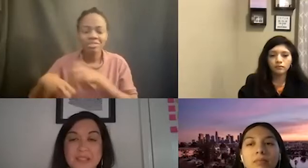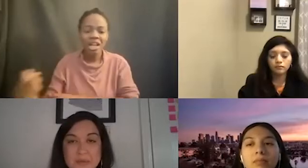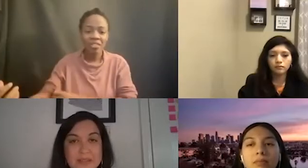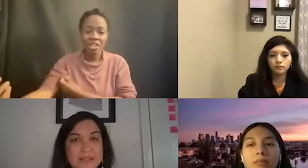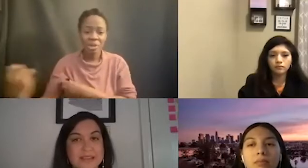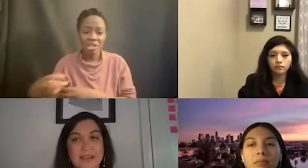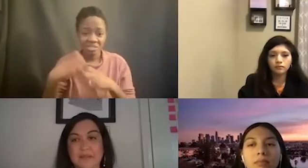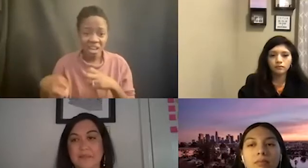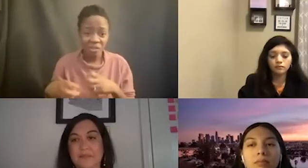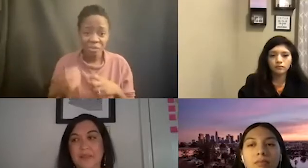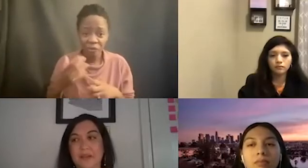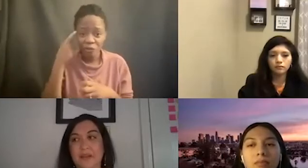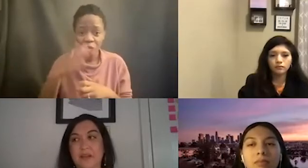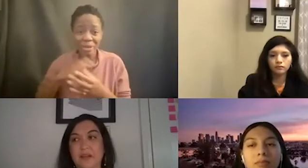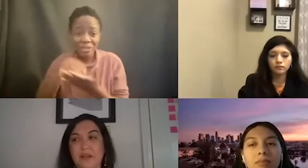on my students.